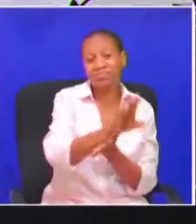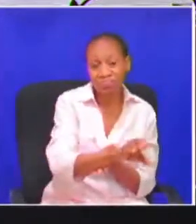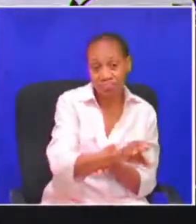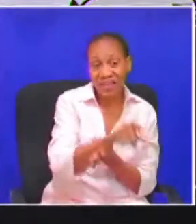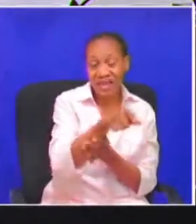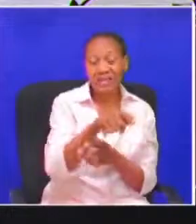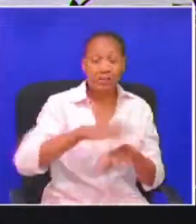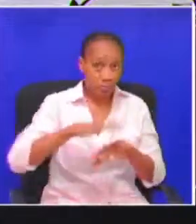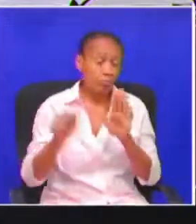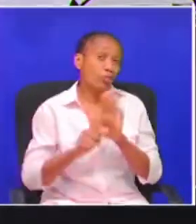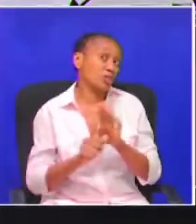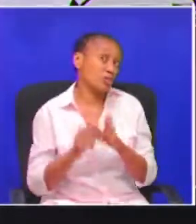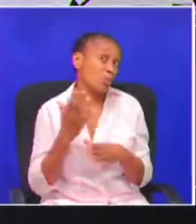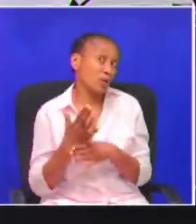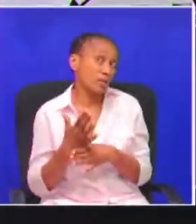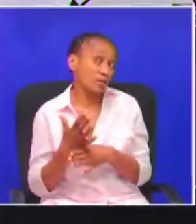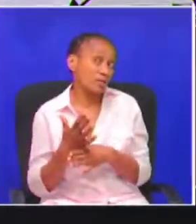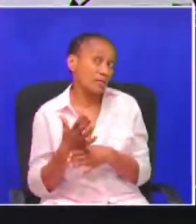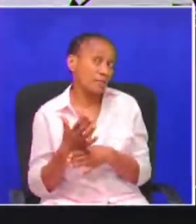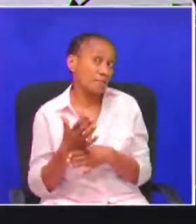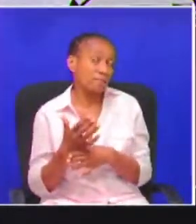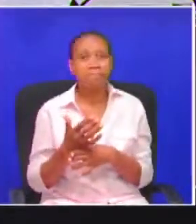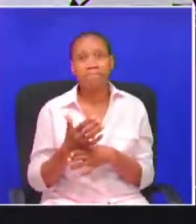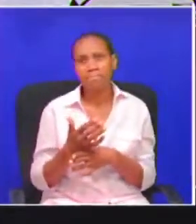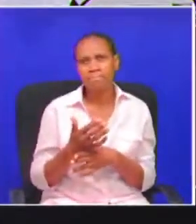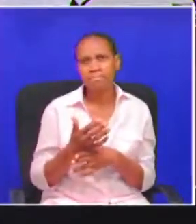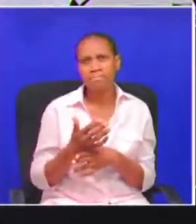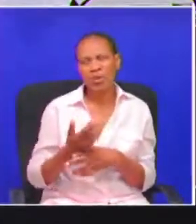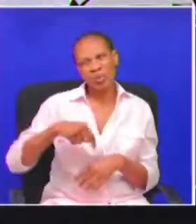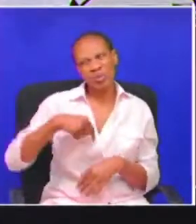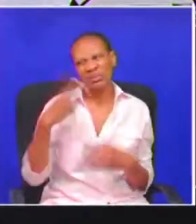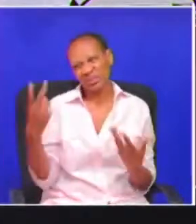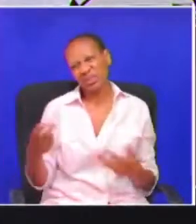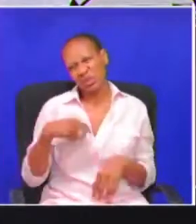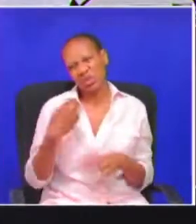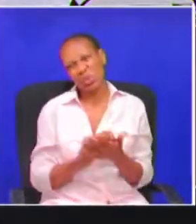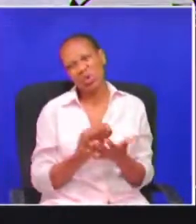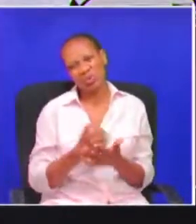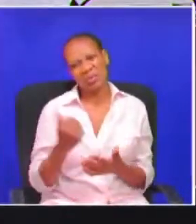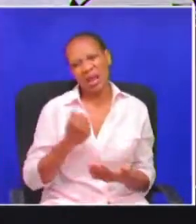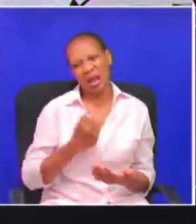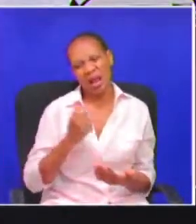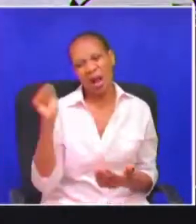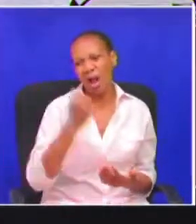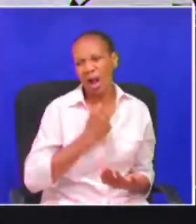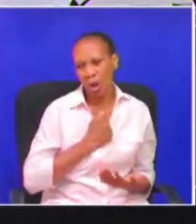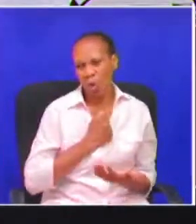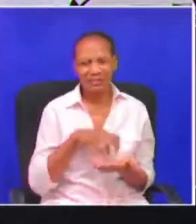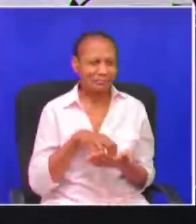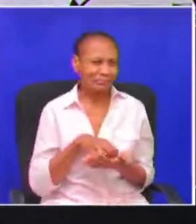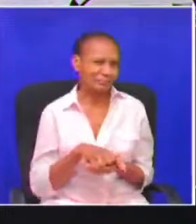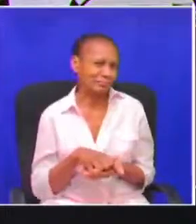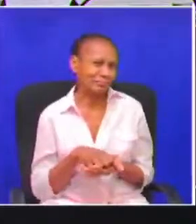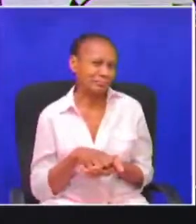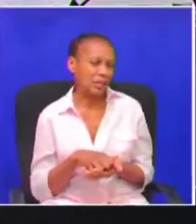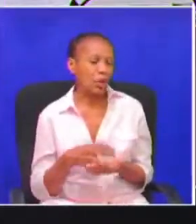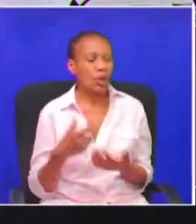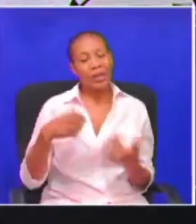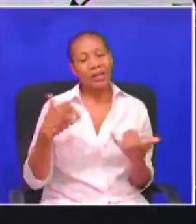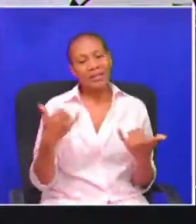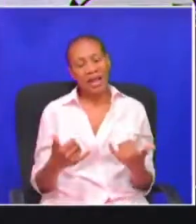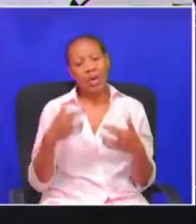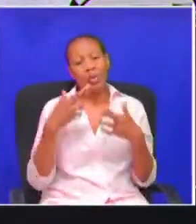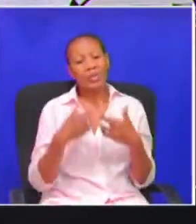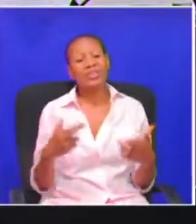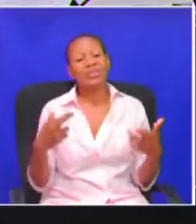task. We have been, because of our economic situation, we have scaled back on resourcing